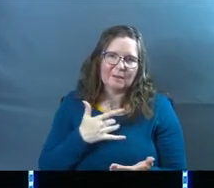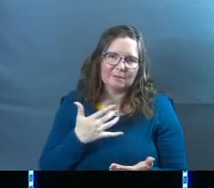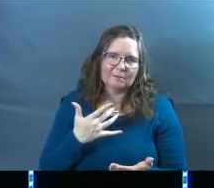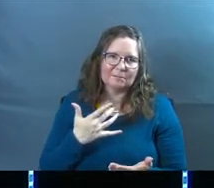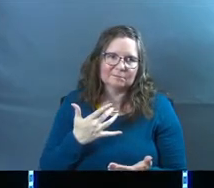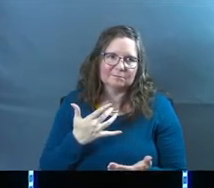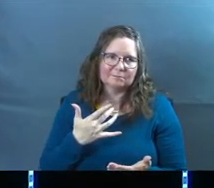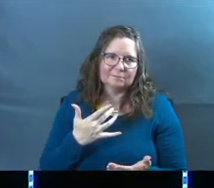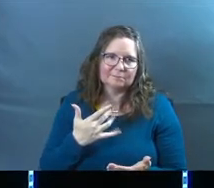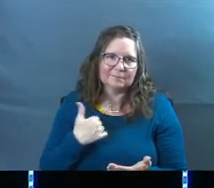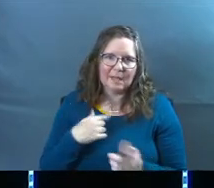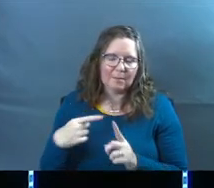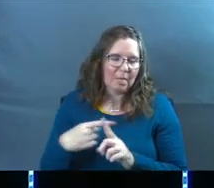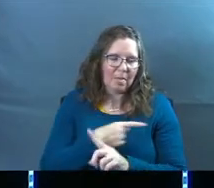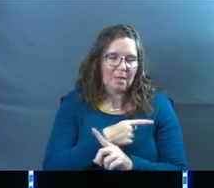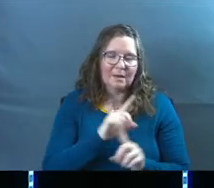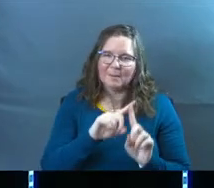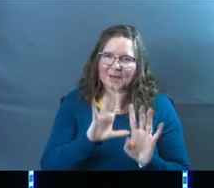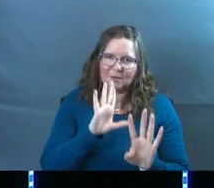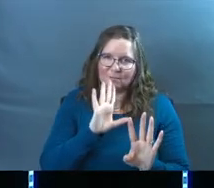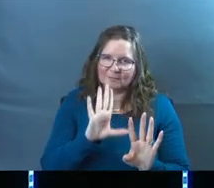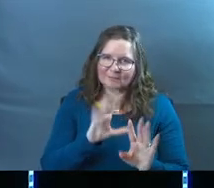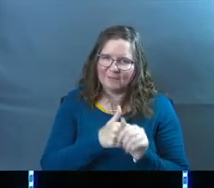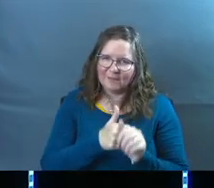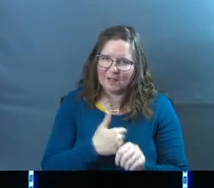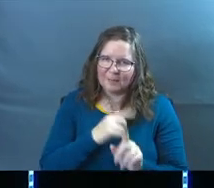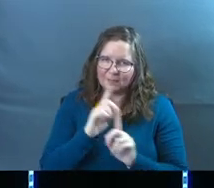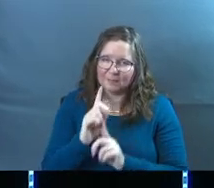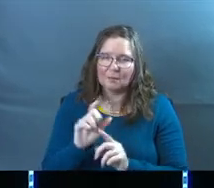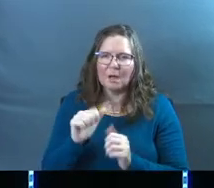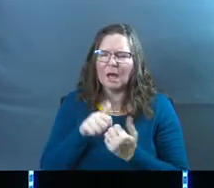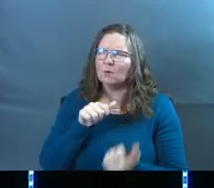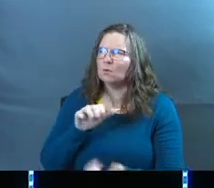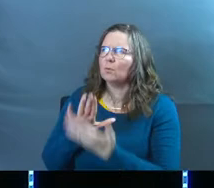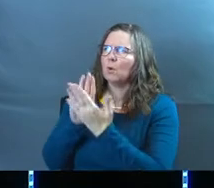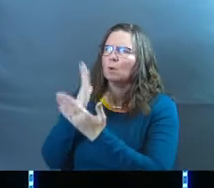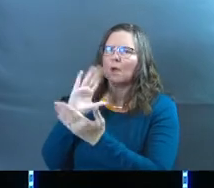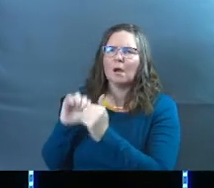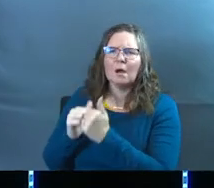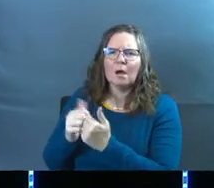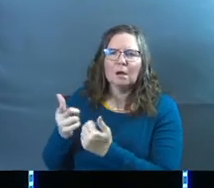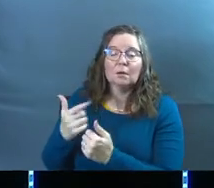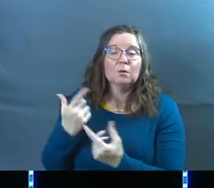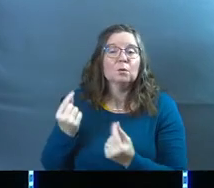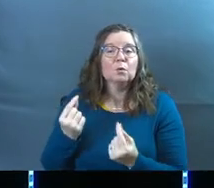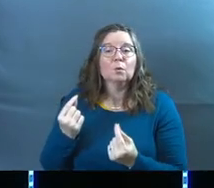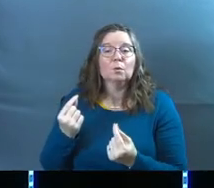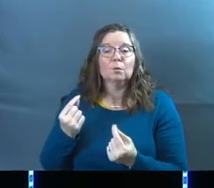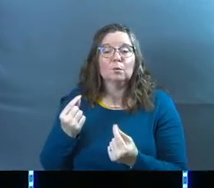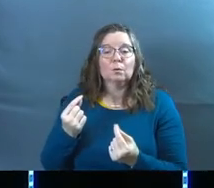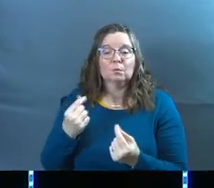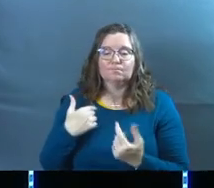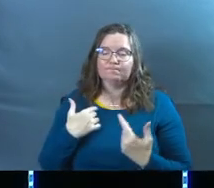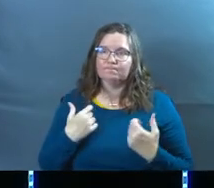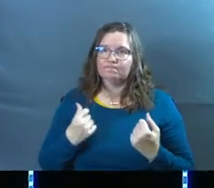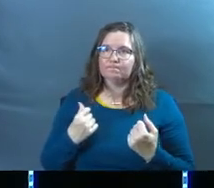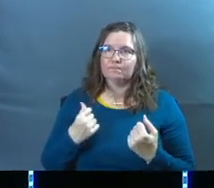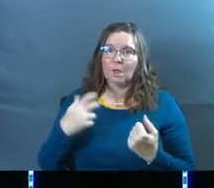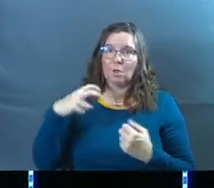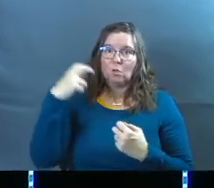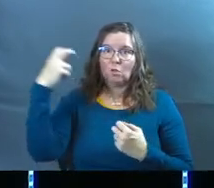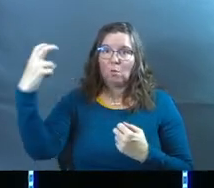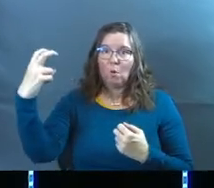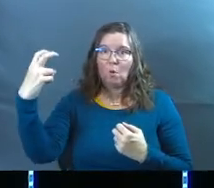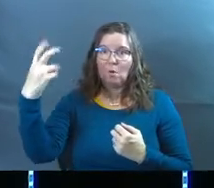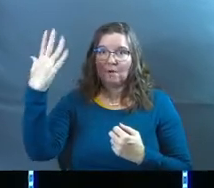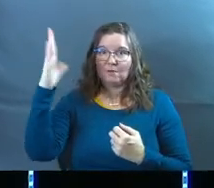going a different direction here, but just go with me. How do you approach God? Well, you approach God coming boldly to the throne of God